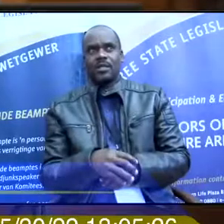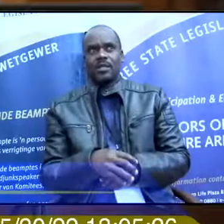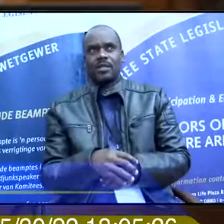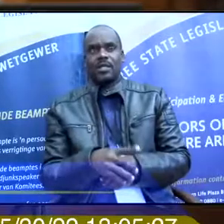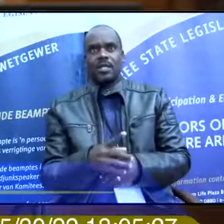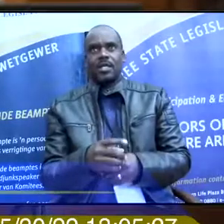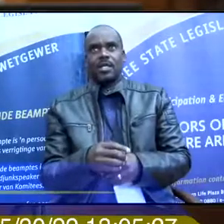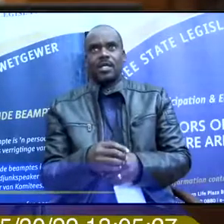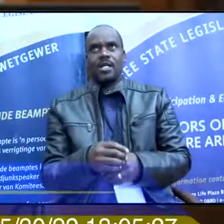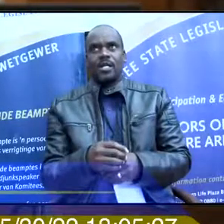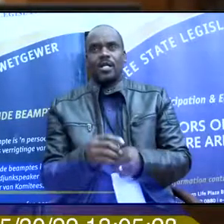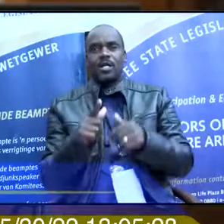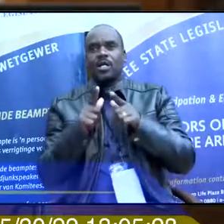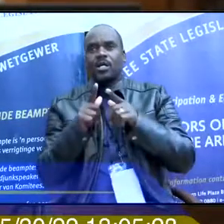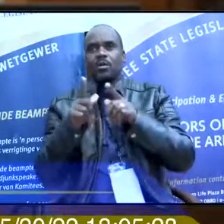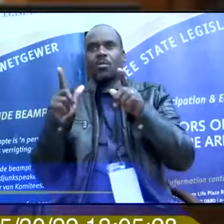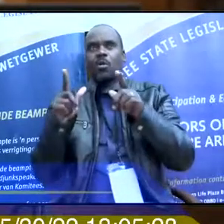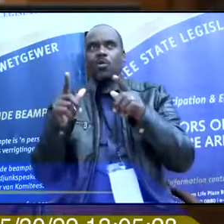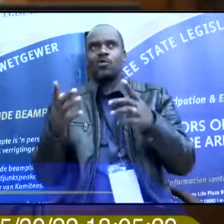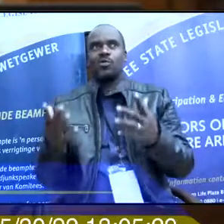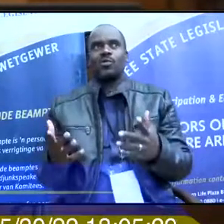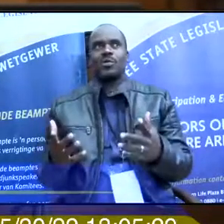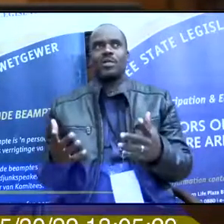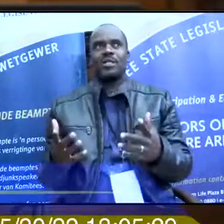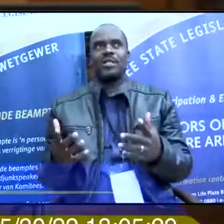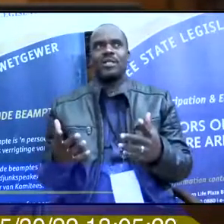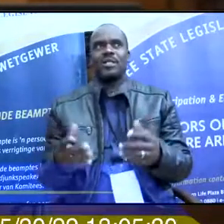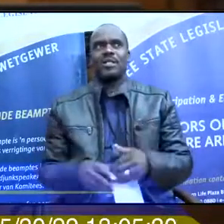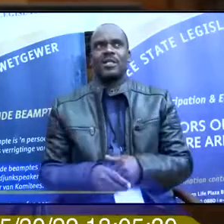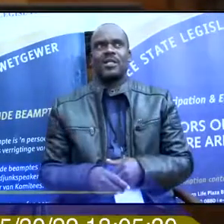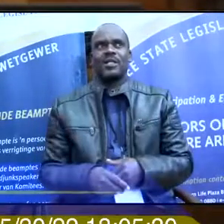exposed to food security and hunger